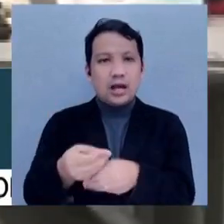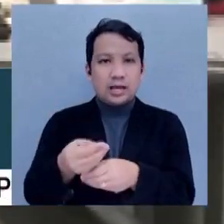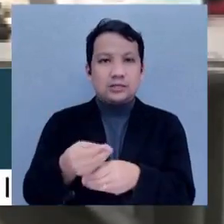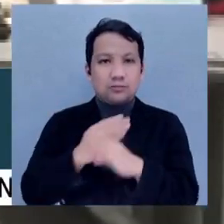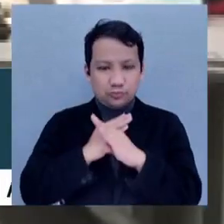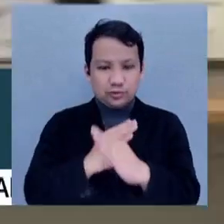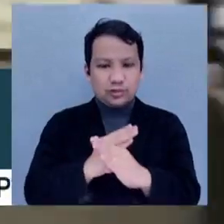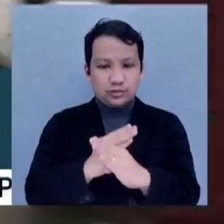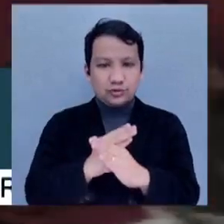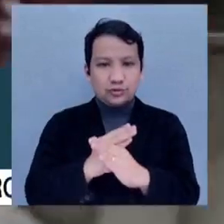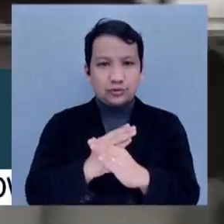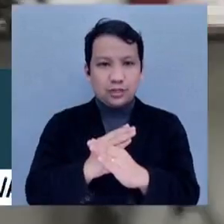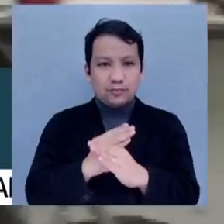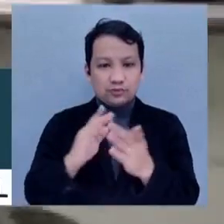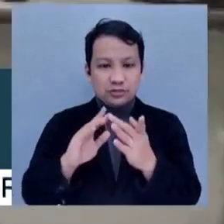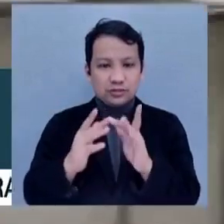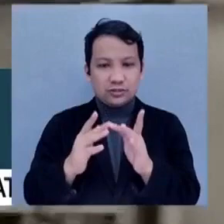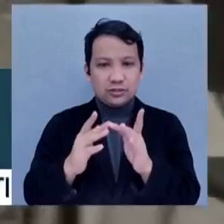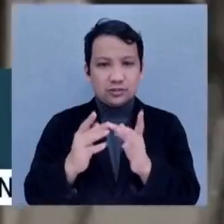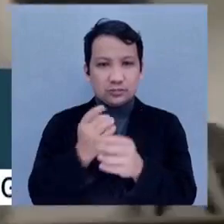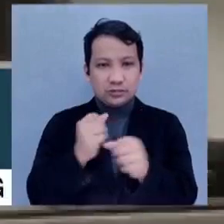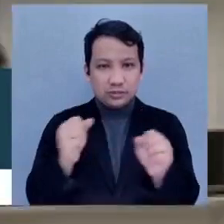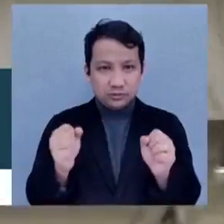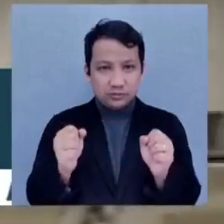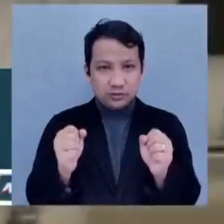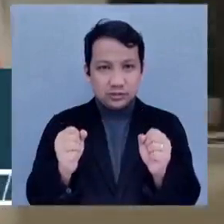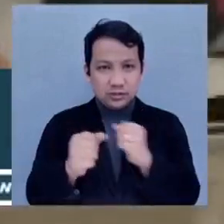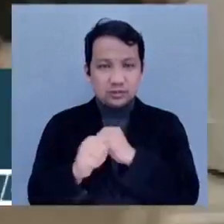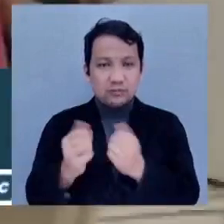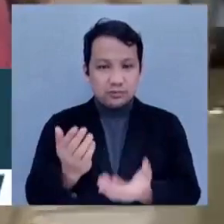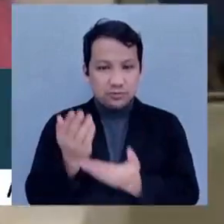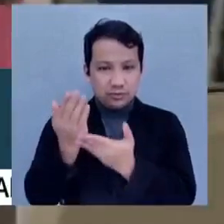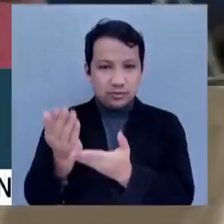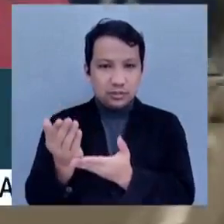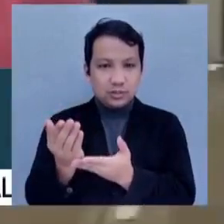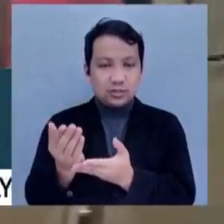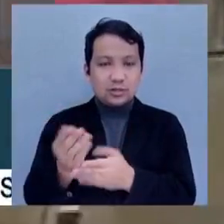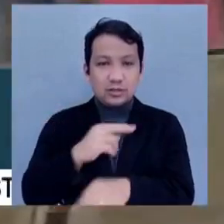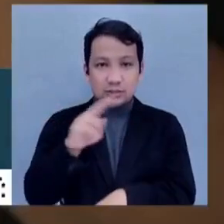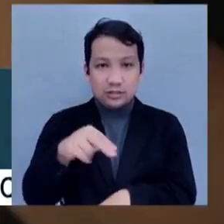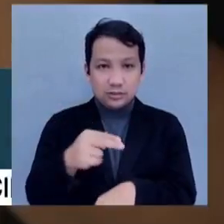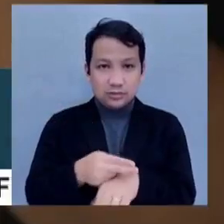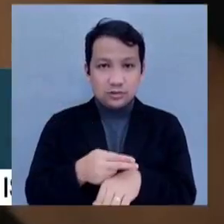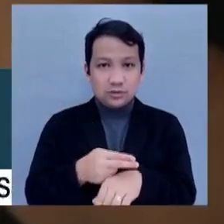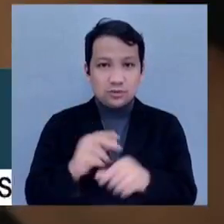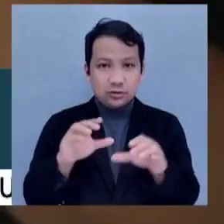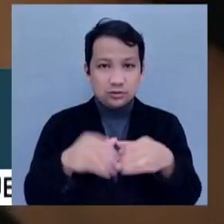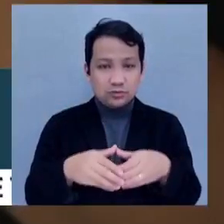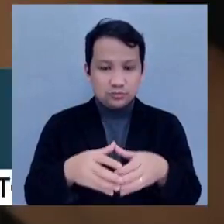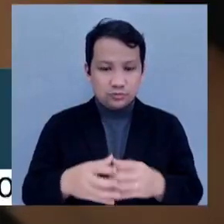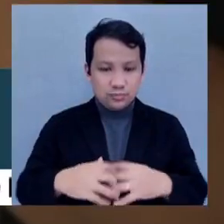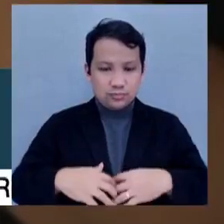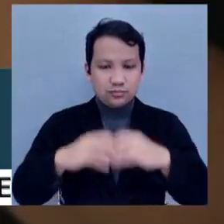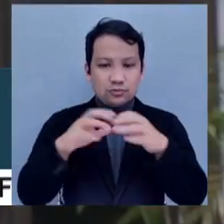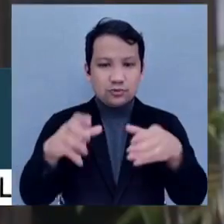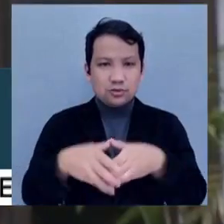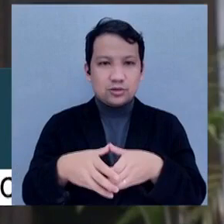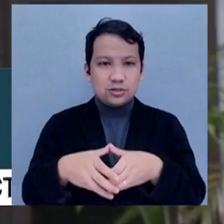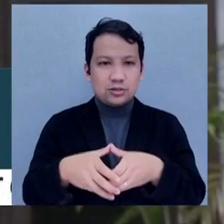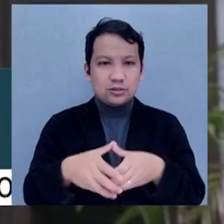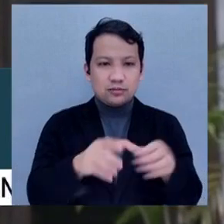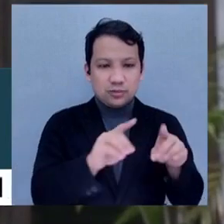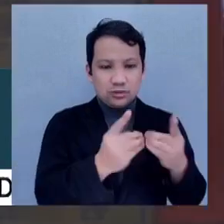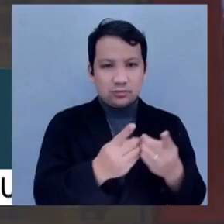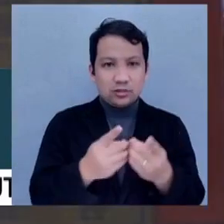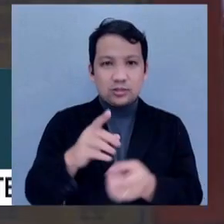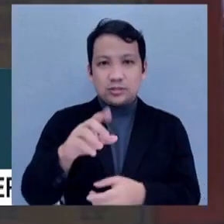information security. PhilHealth also recommended that a national task force be formed composed of agencies such as the